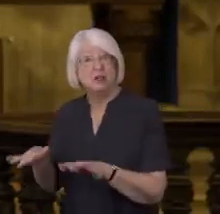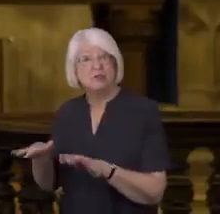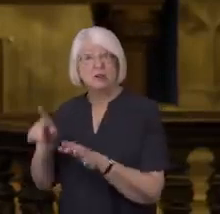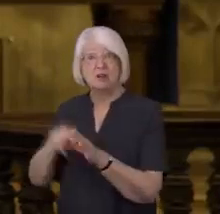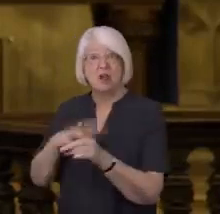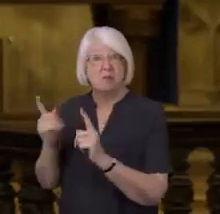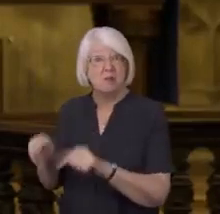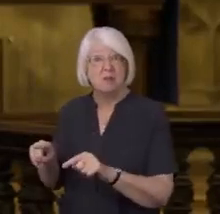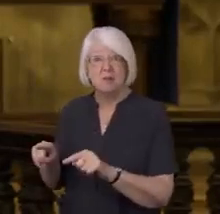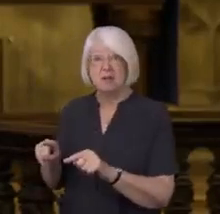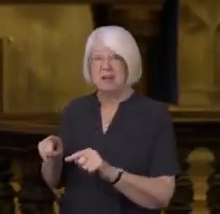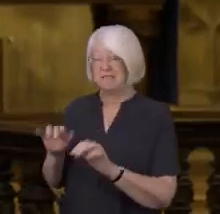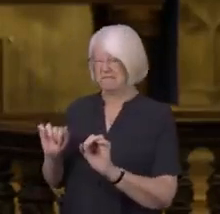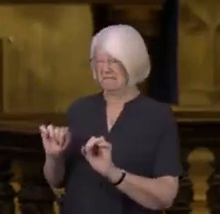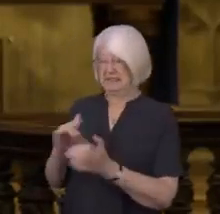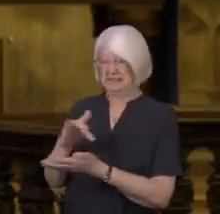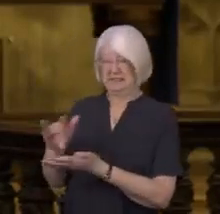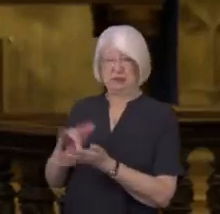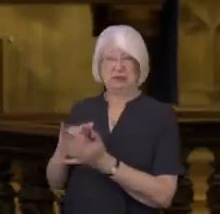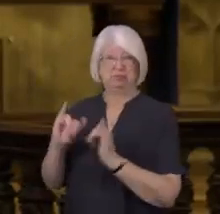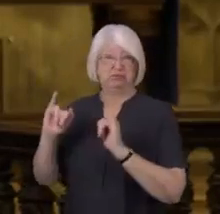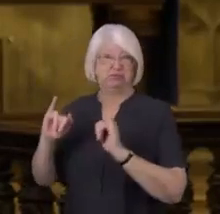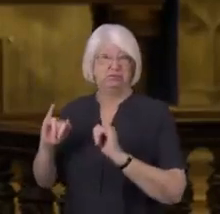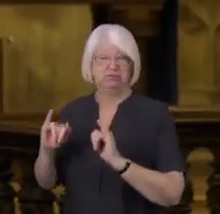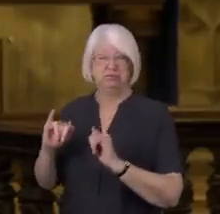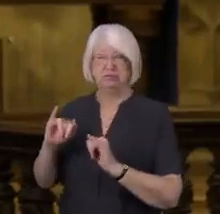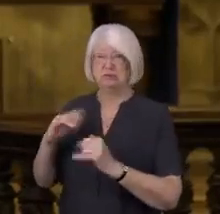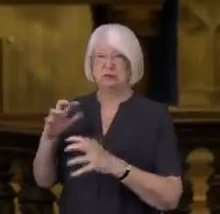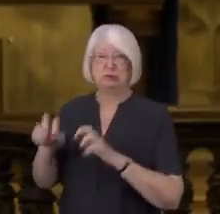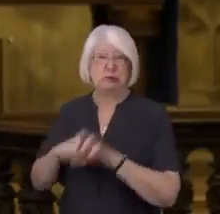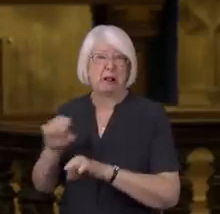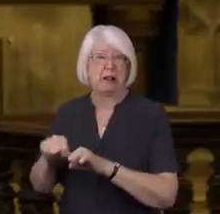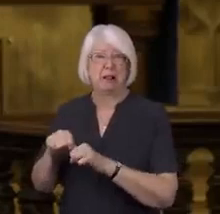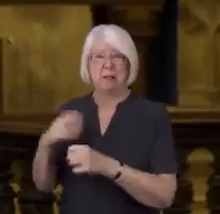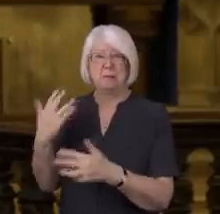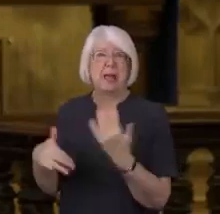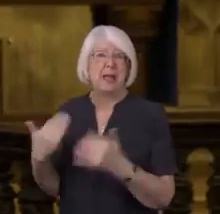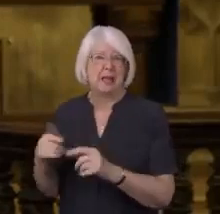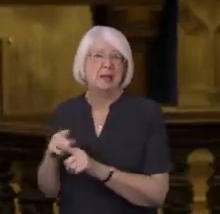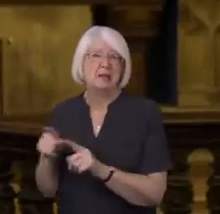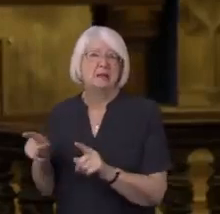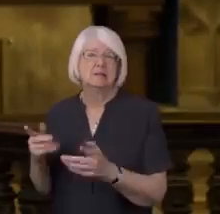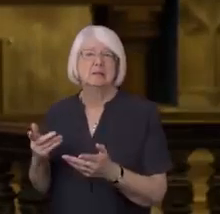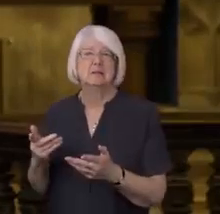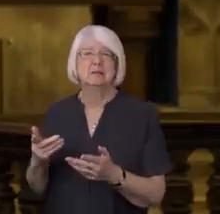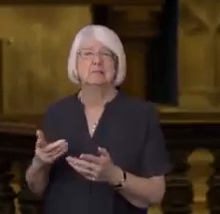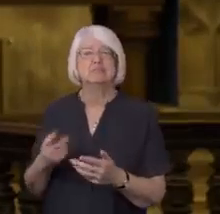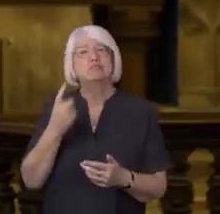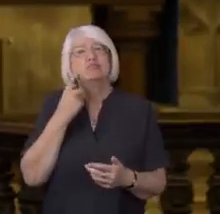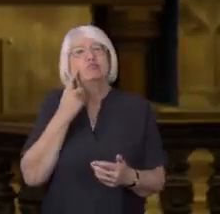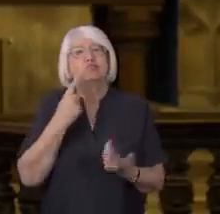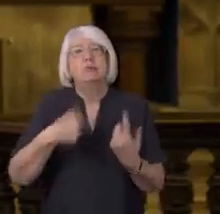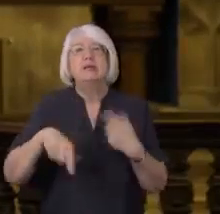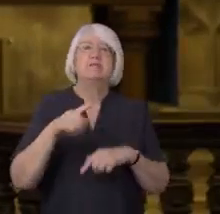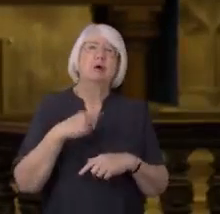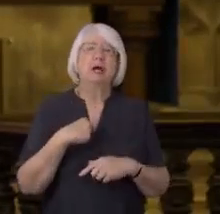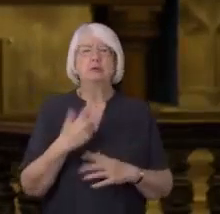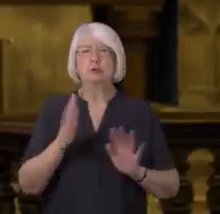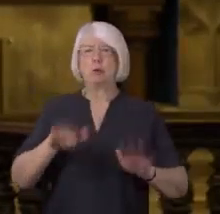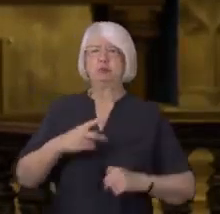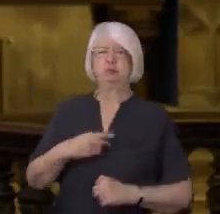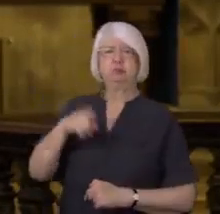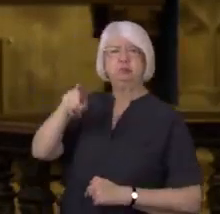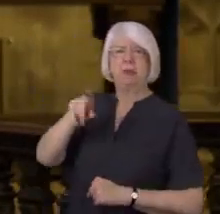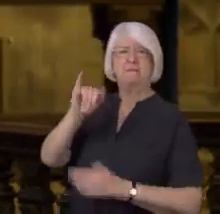living in situations of darkness, of struggle, of pain. It's very easy for us to point the finger at